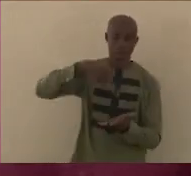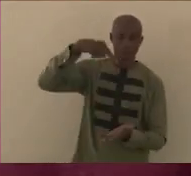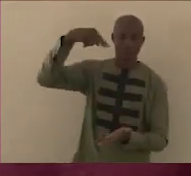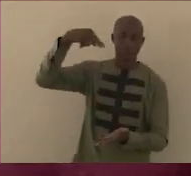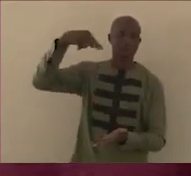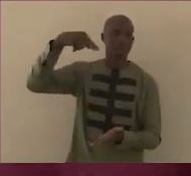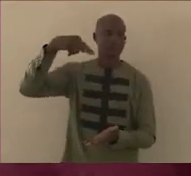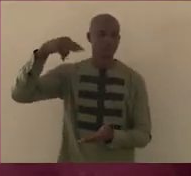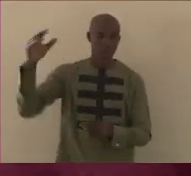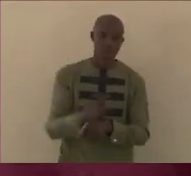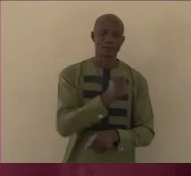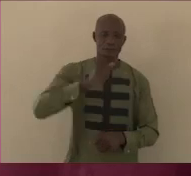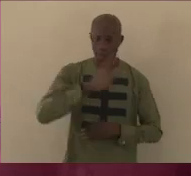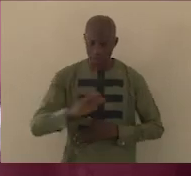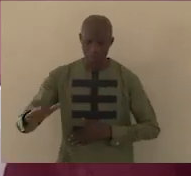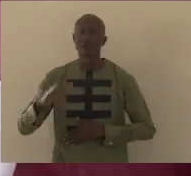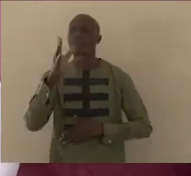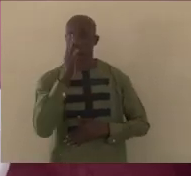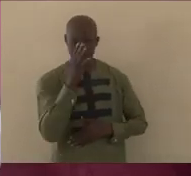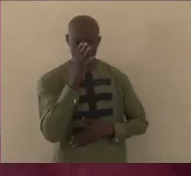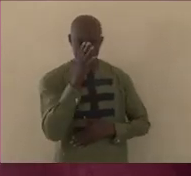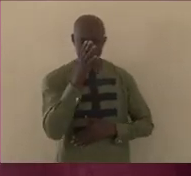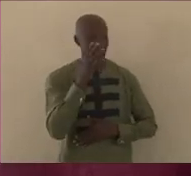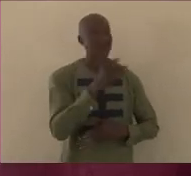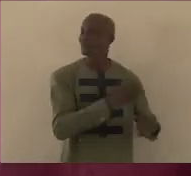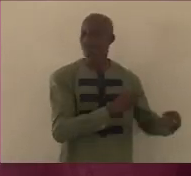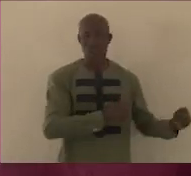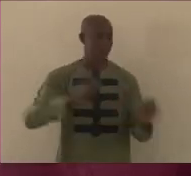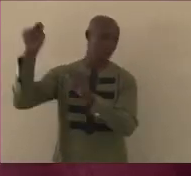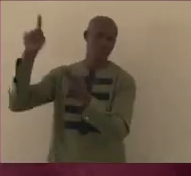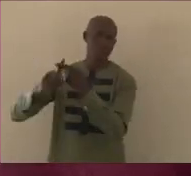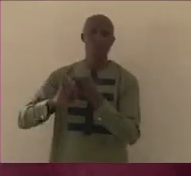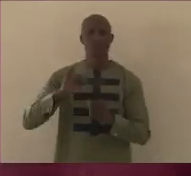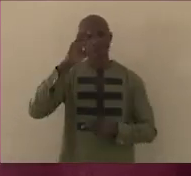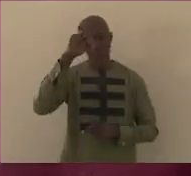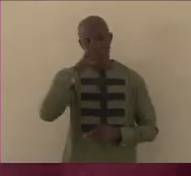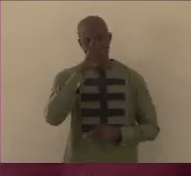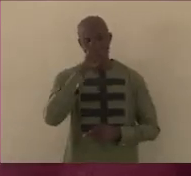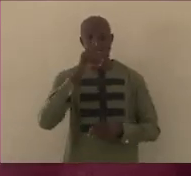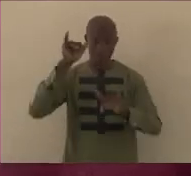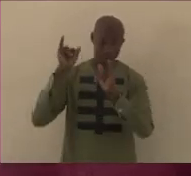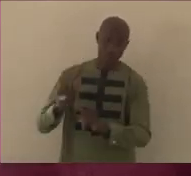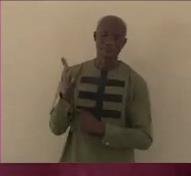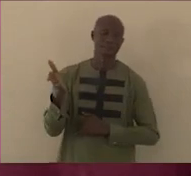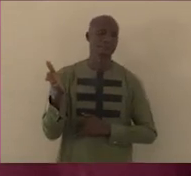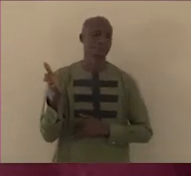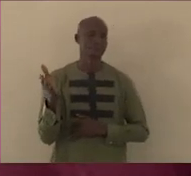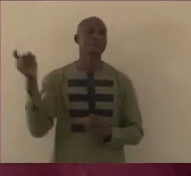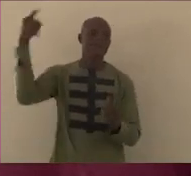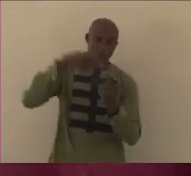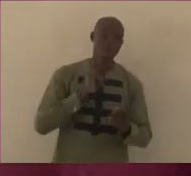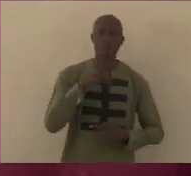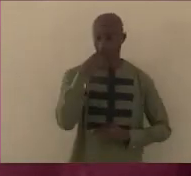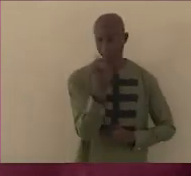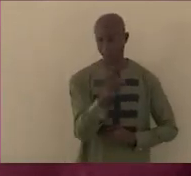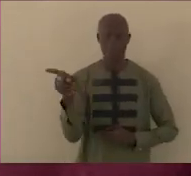"Rise, take the child and his mother and flee to Egypt and remain there till